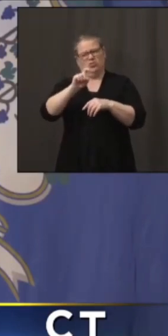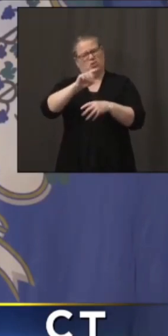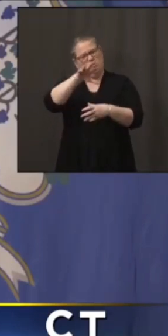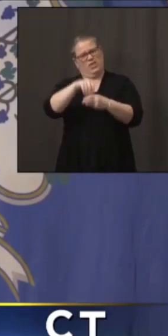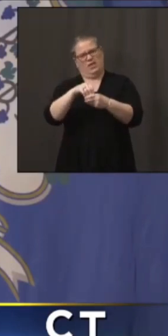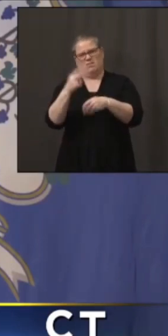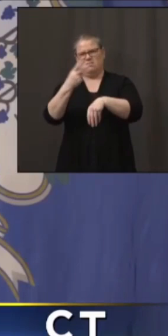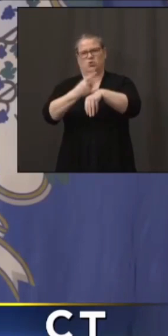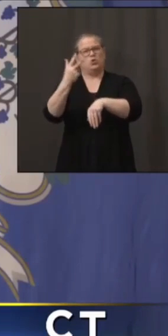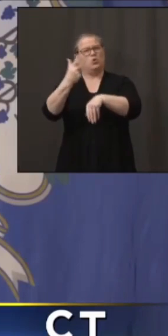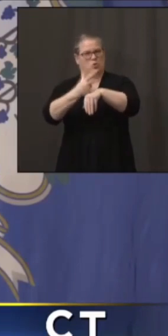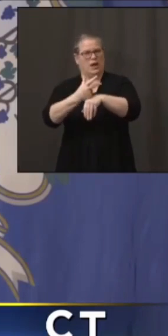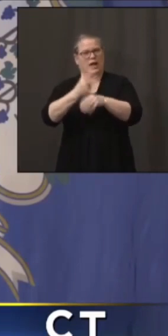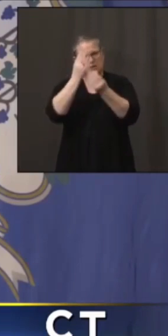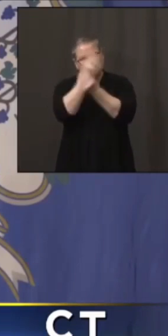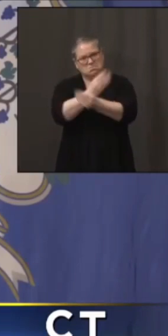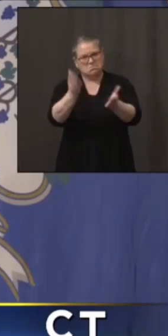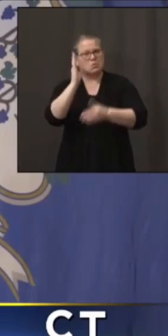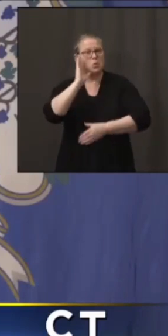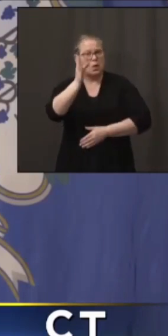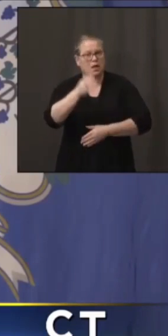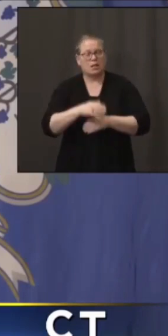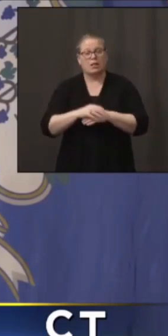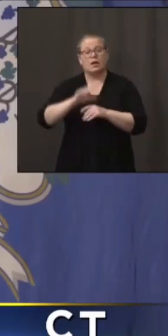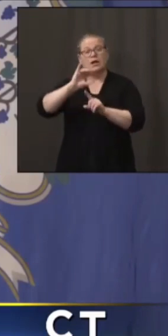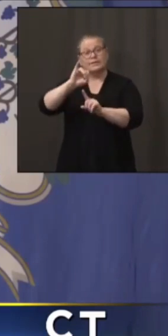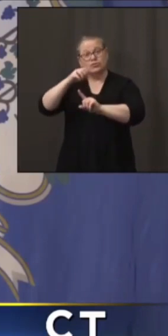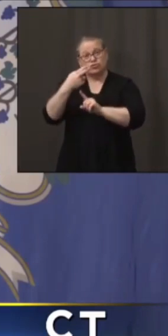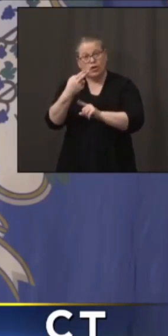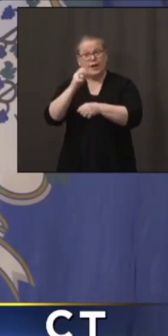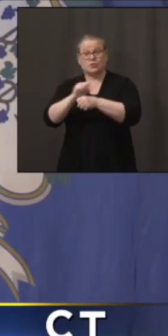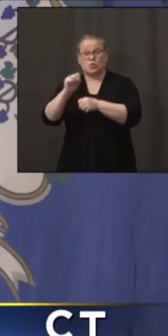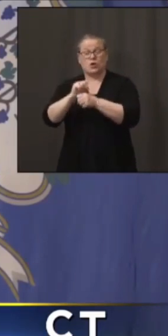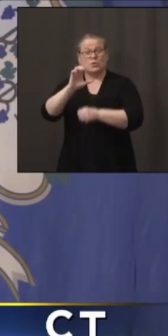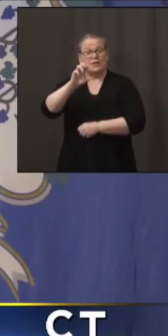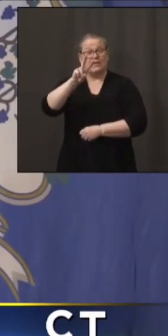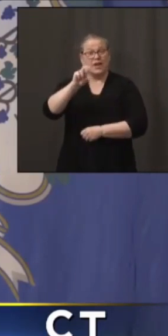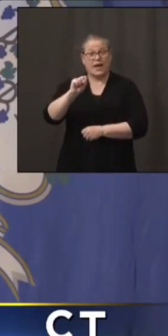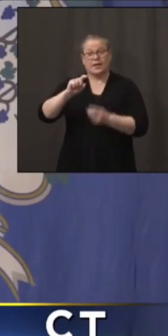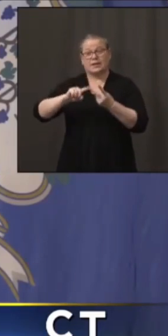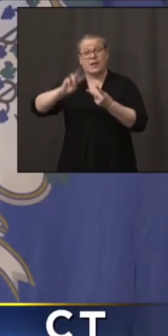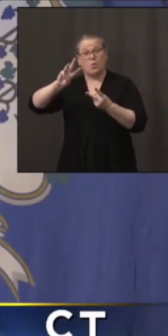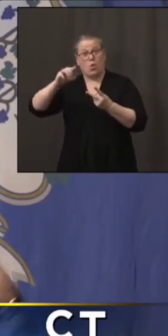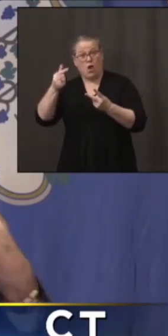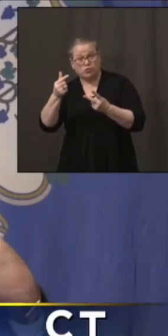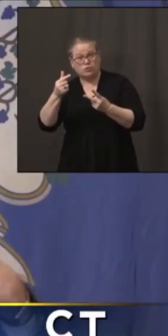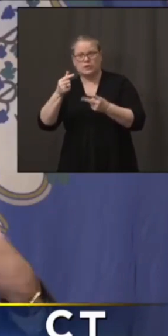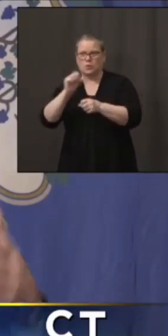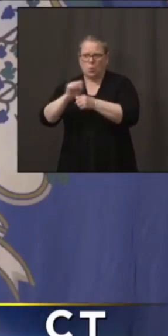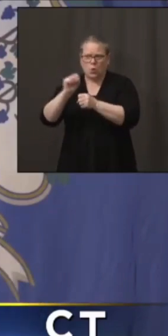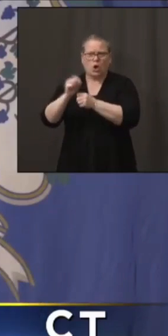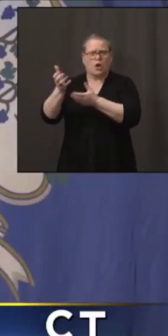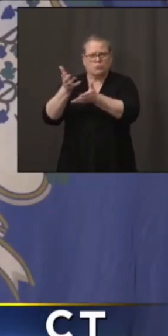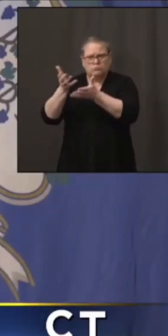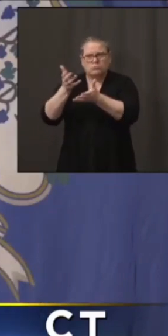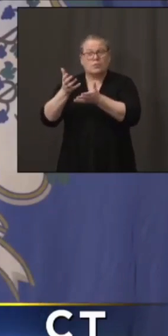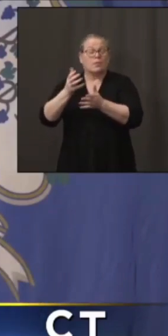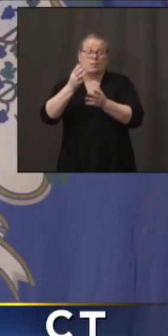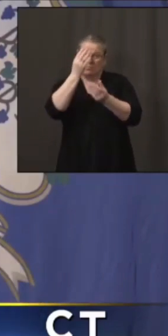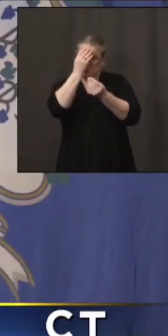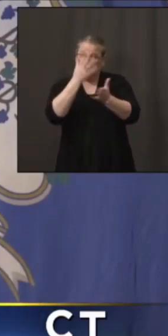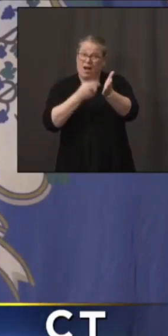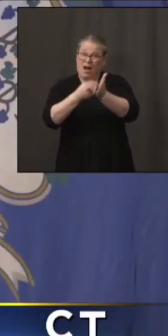working very closely with CVS, Walgreens, and the other pharmacies. Let's face it, CVS and Walgreens are pretty busy getting the next stage of